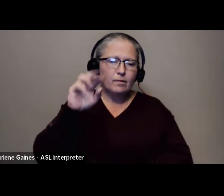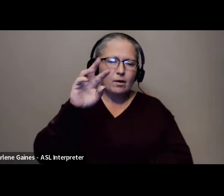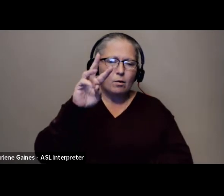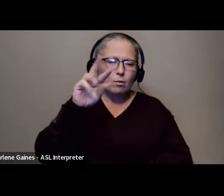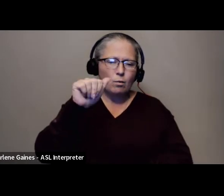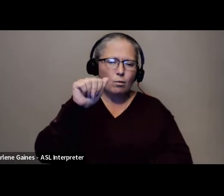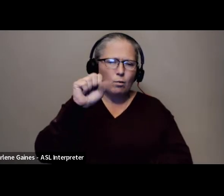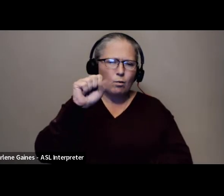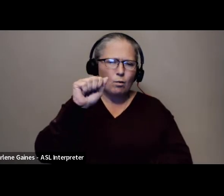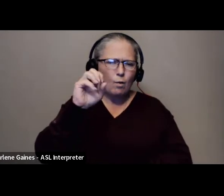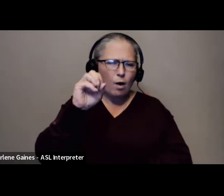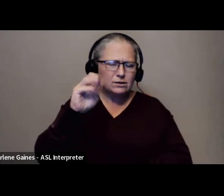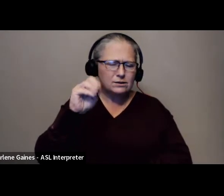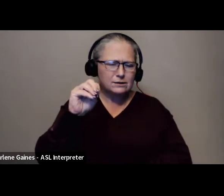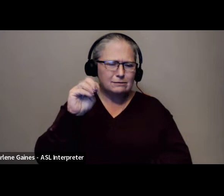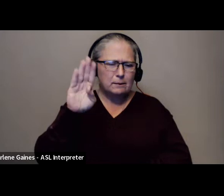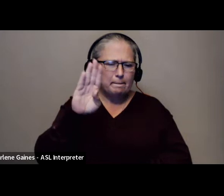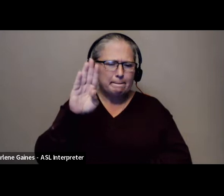Wasam Banyayub,